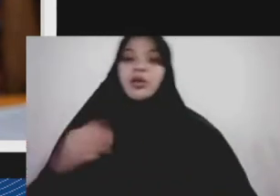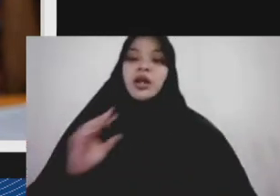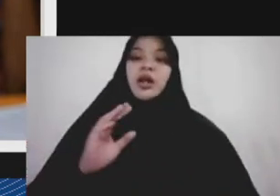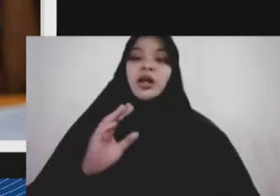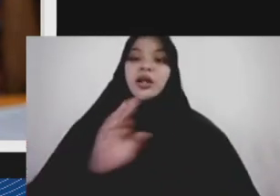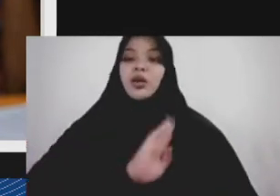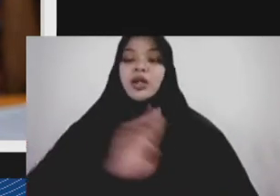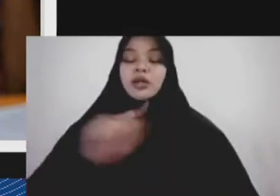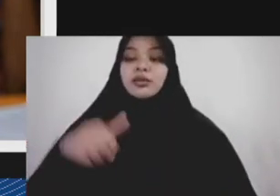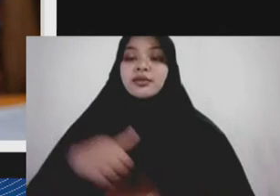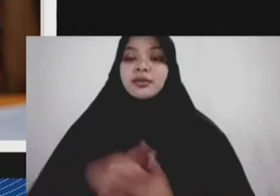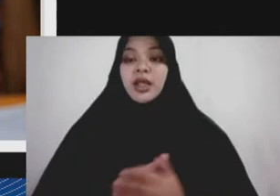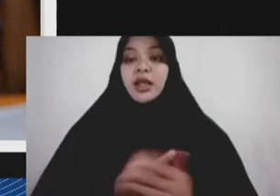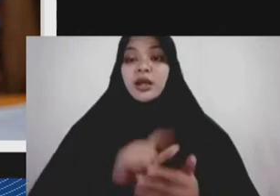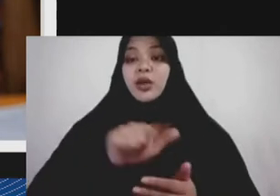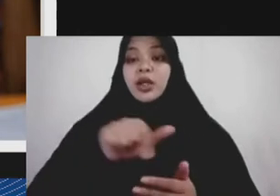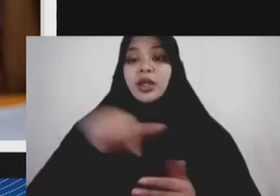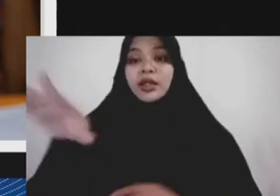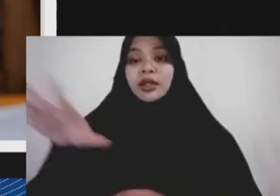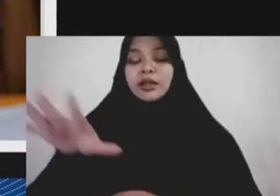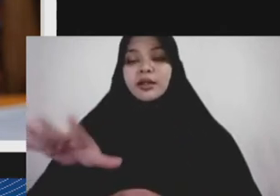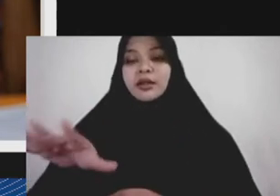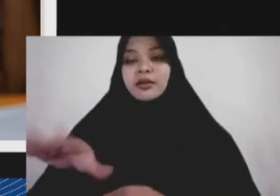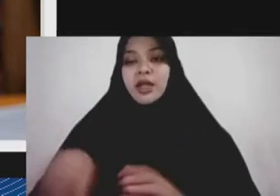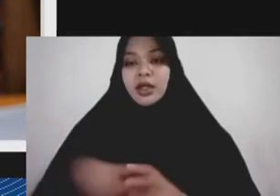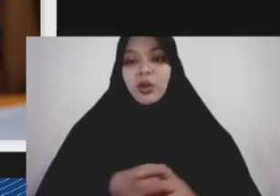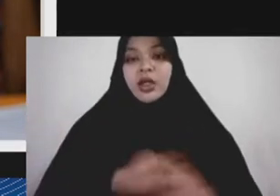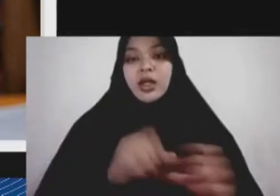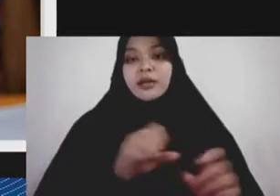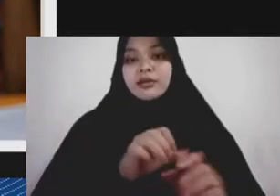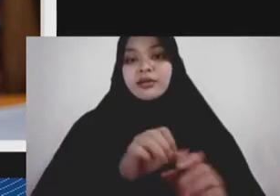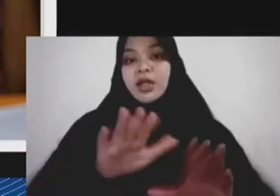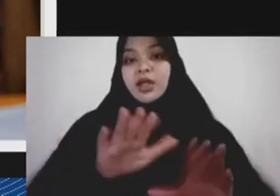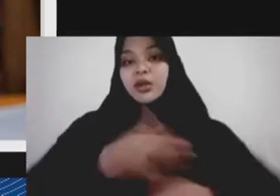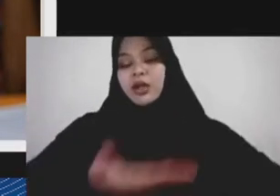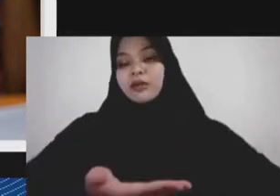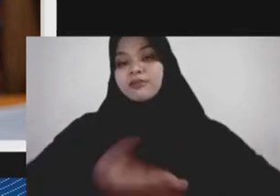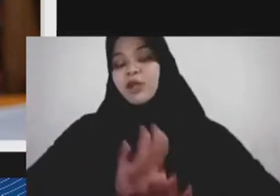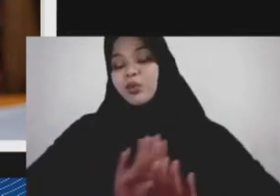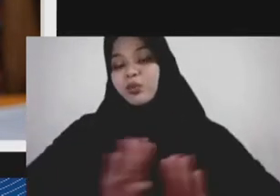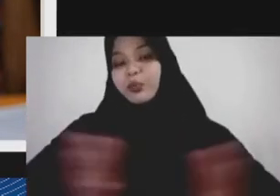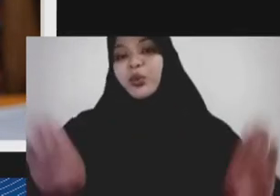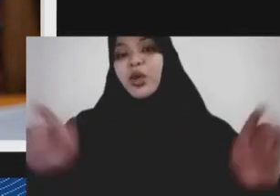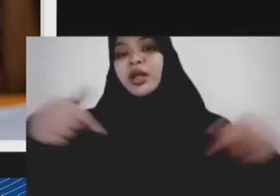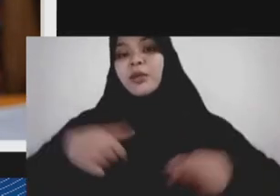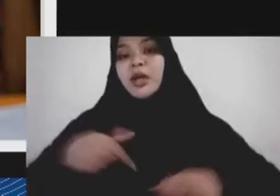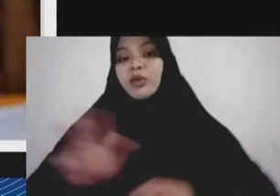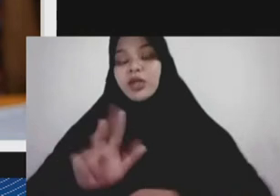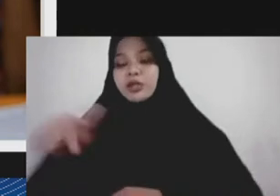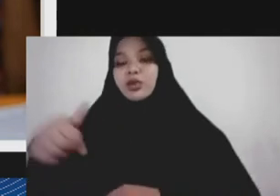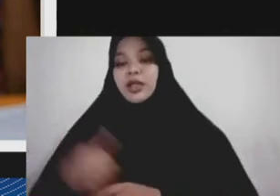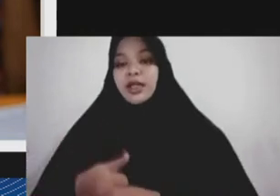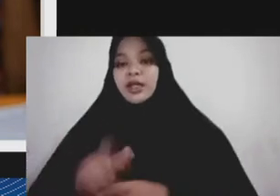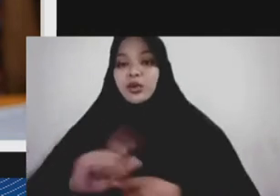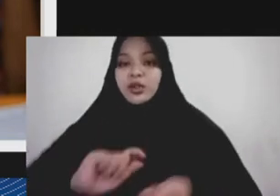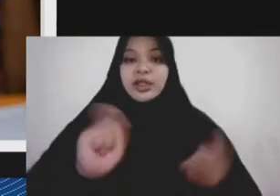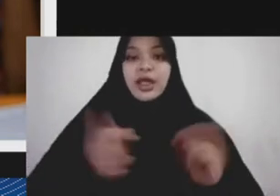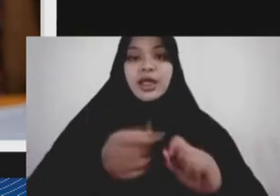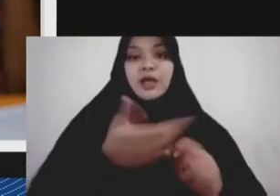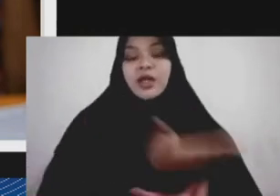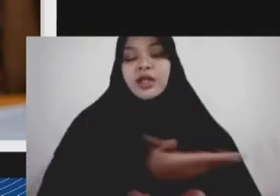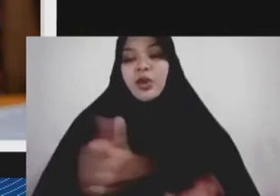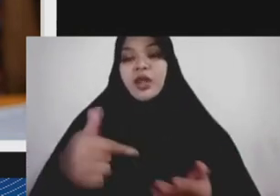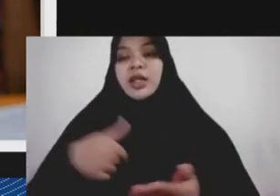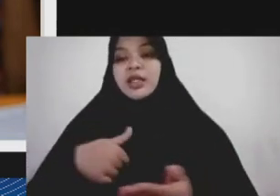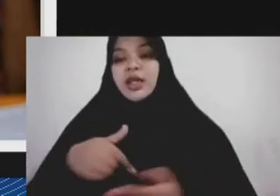doing some, being aware of that violence and ensuring that they are trained to address gender-based violence is another